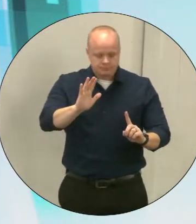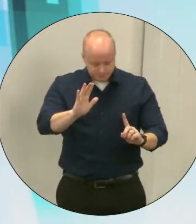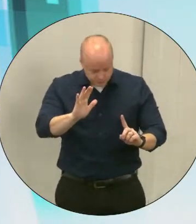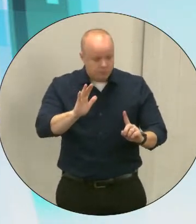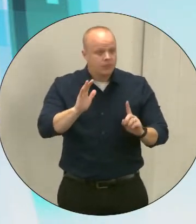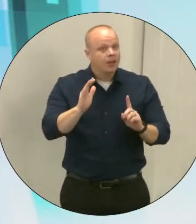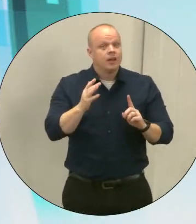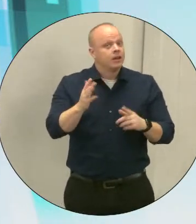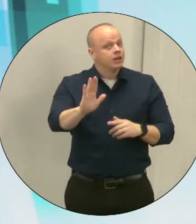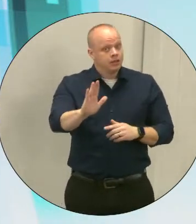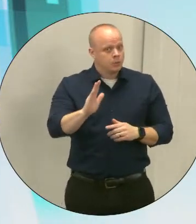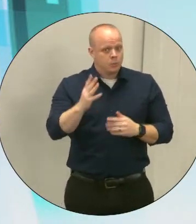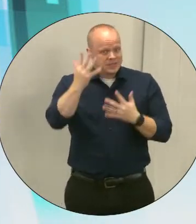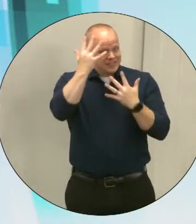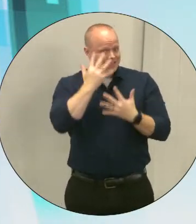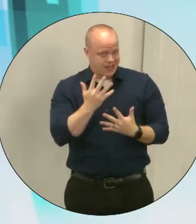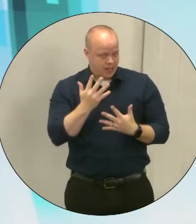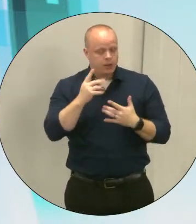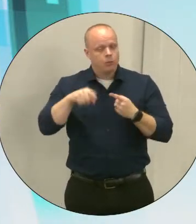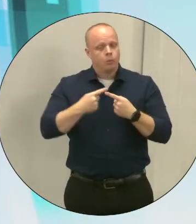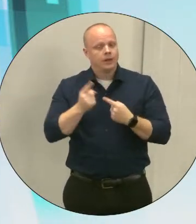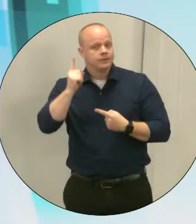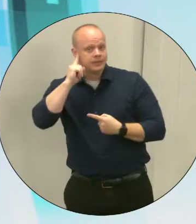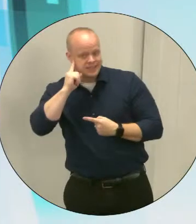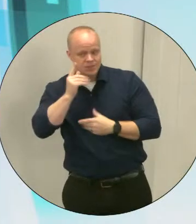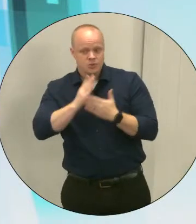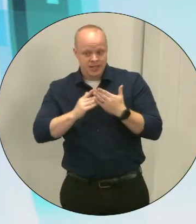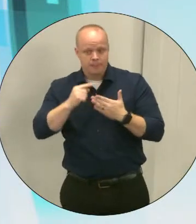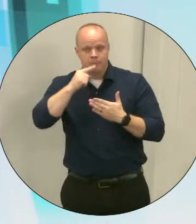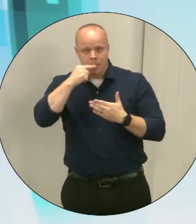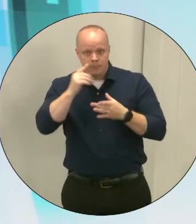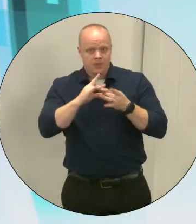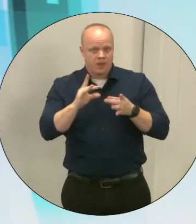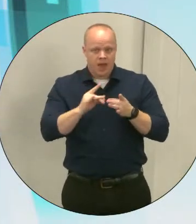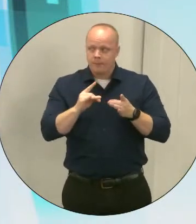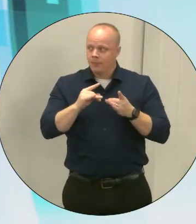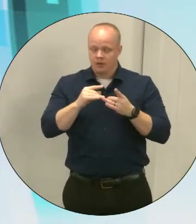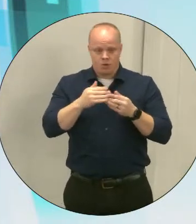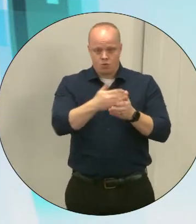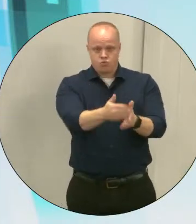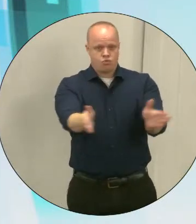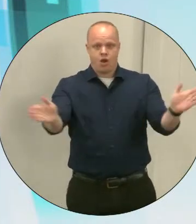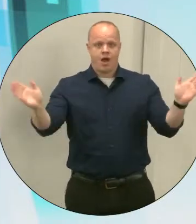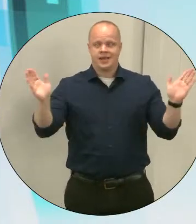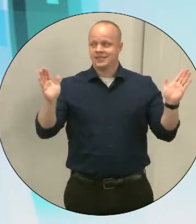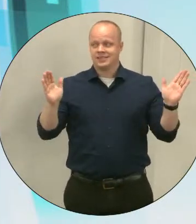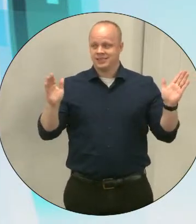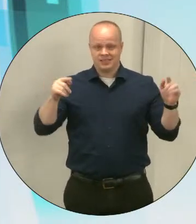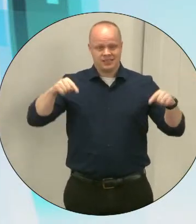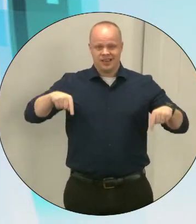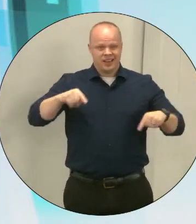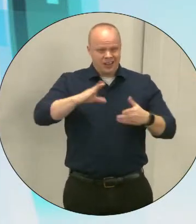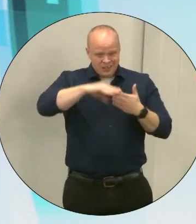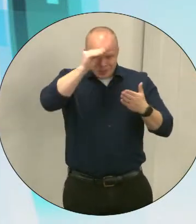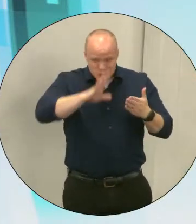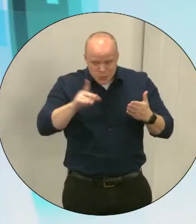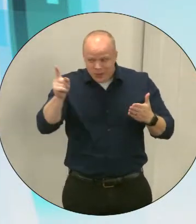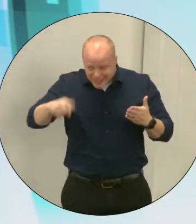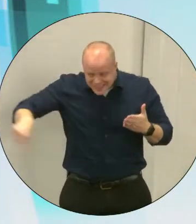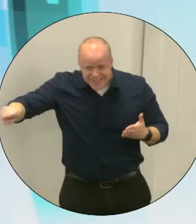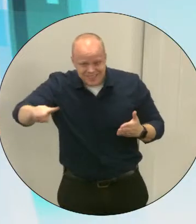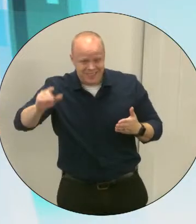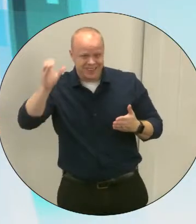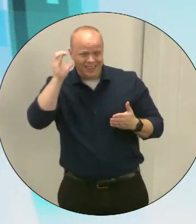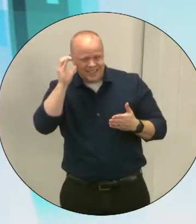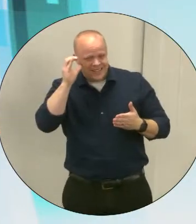And here's what saddens me when I listen to some of the public comment across, the students are listening. We